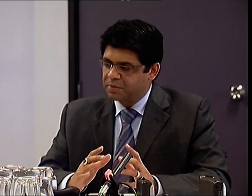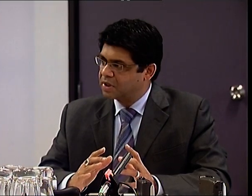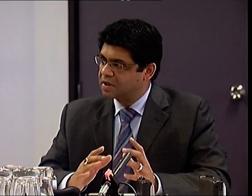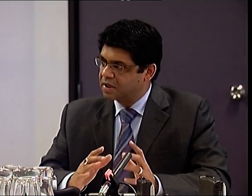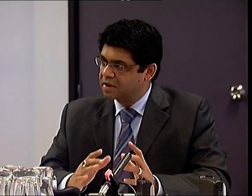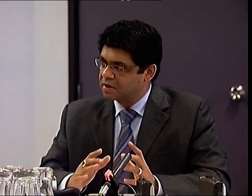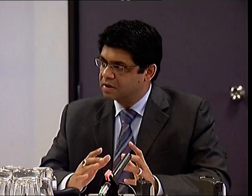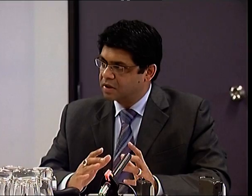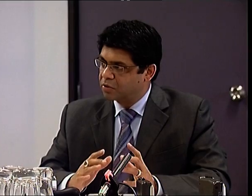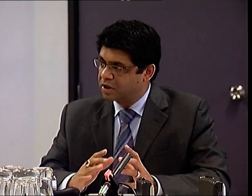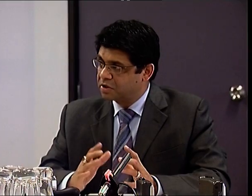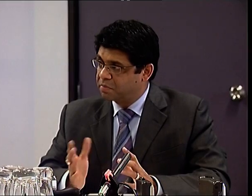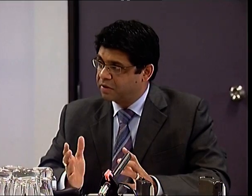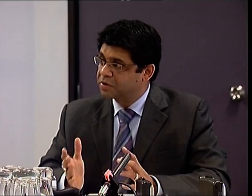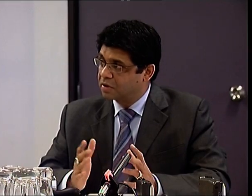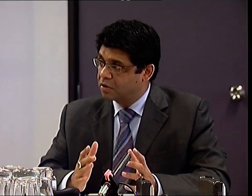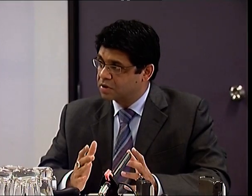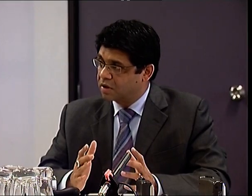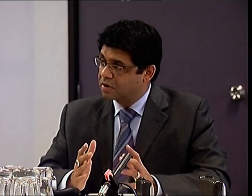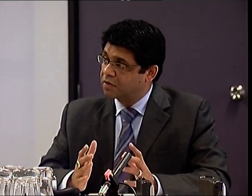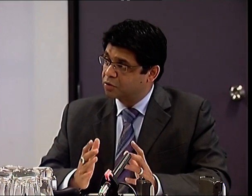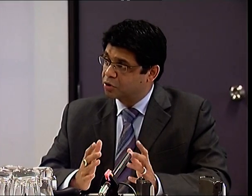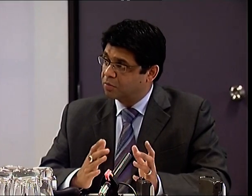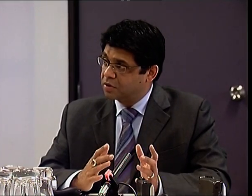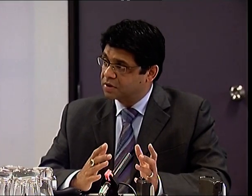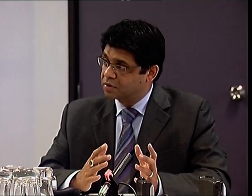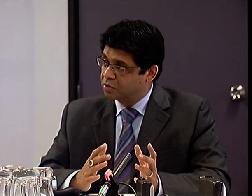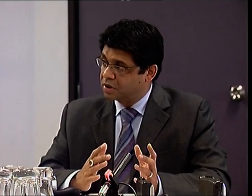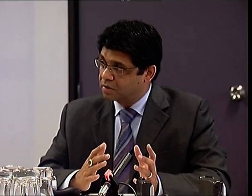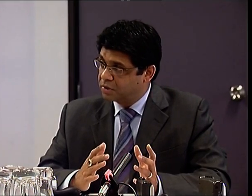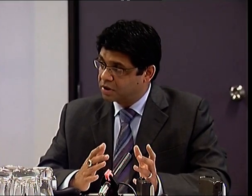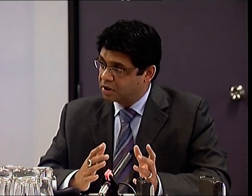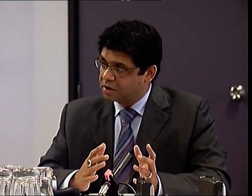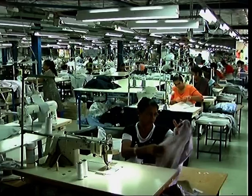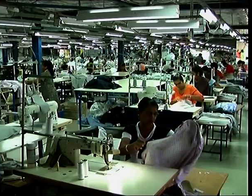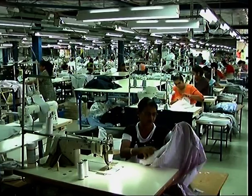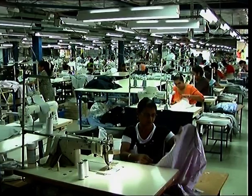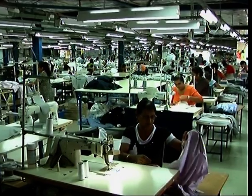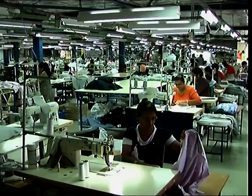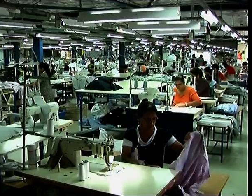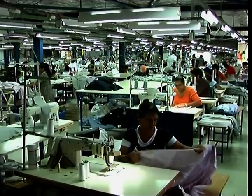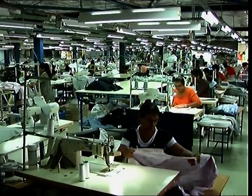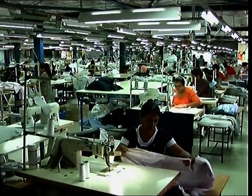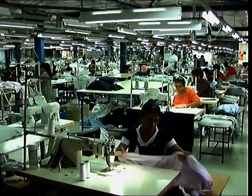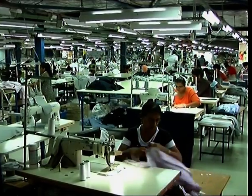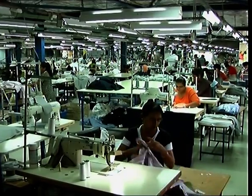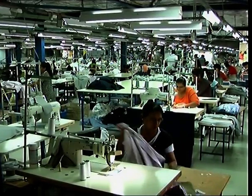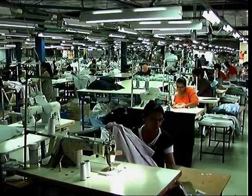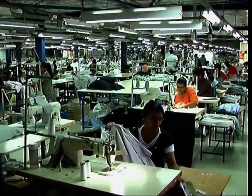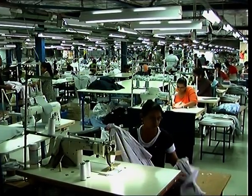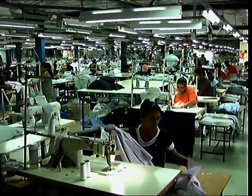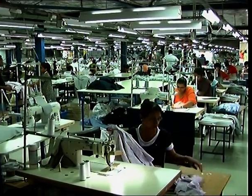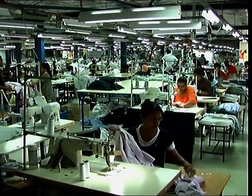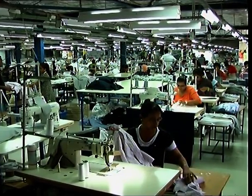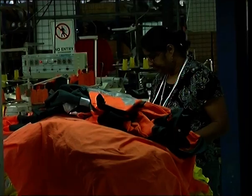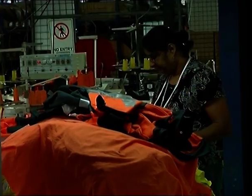certain steps aren't taken, they could actually perish and close down, and therefore job losses would be incurred. Mr. Syed Qayyum said unions